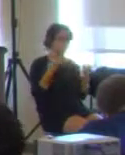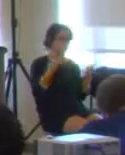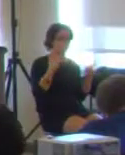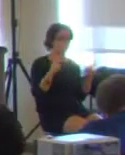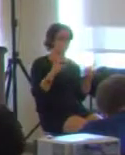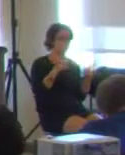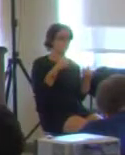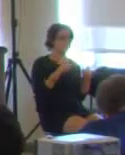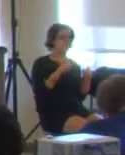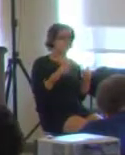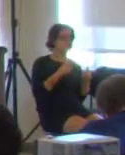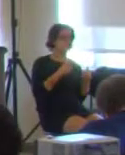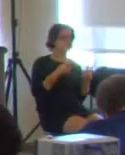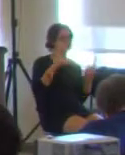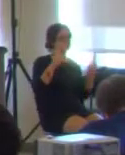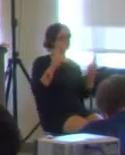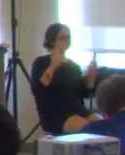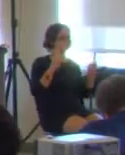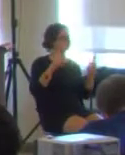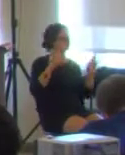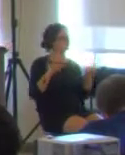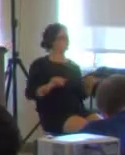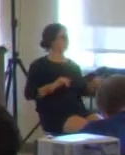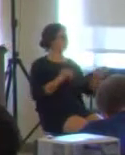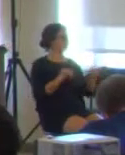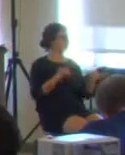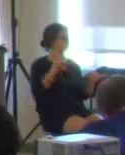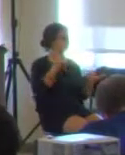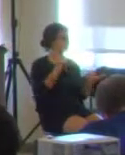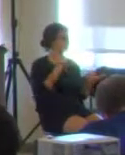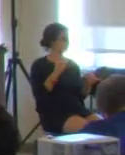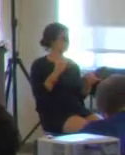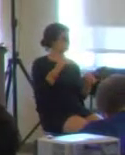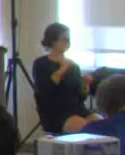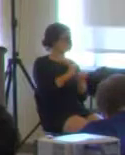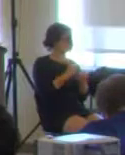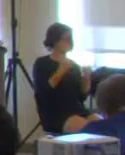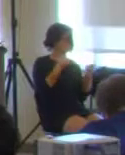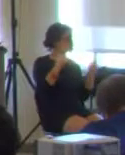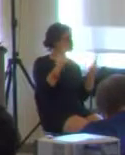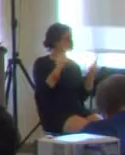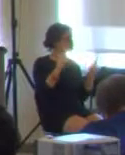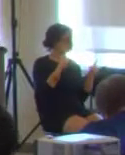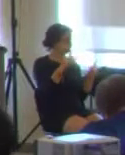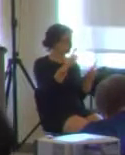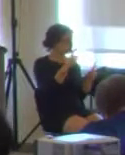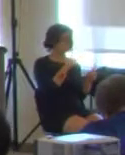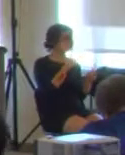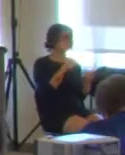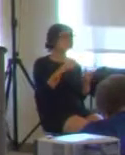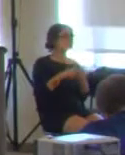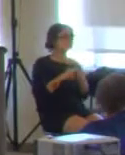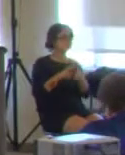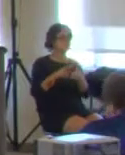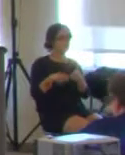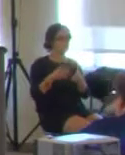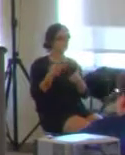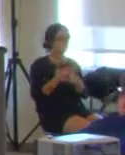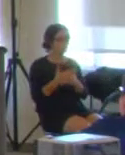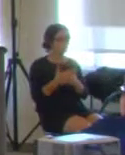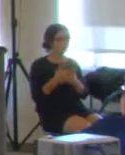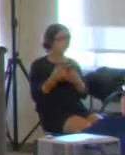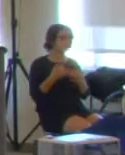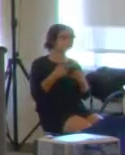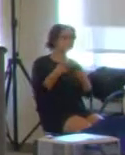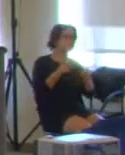gold standard of whether something works is that the outcomes that we achieve are good. But nevertheless, it helps to know that